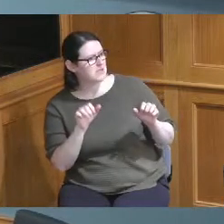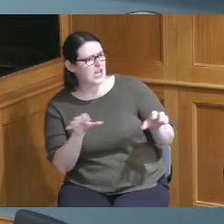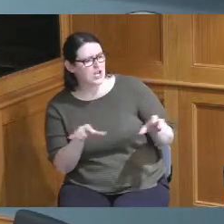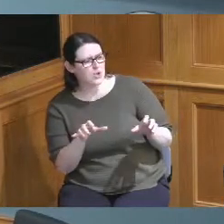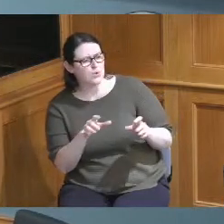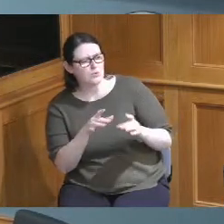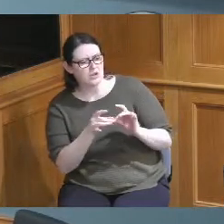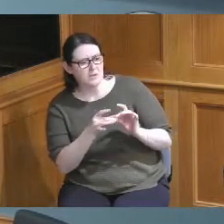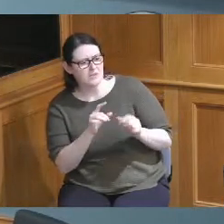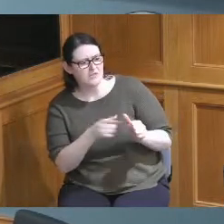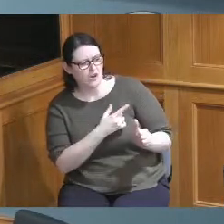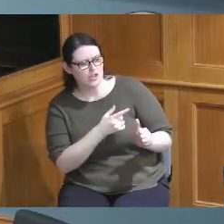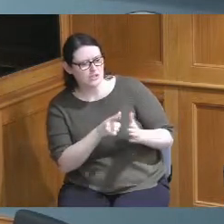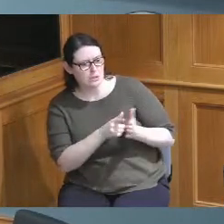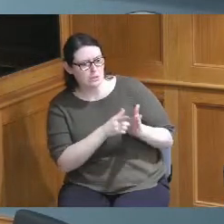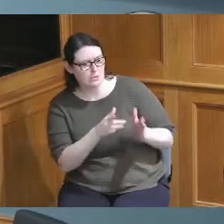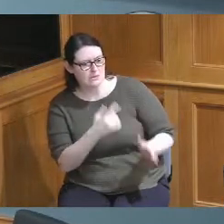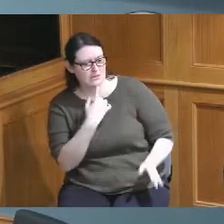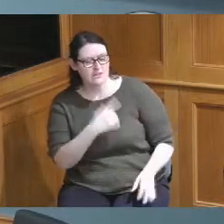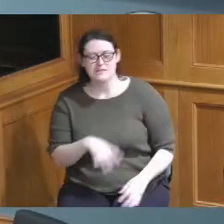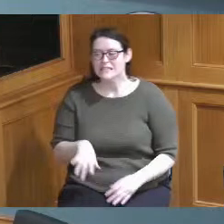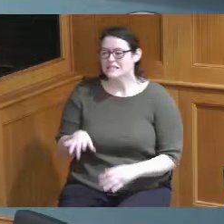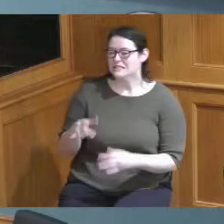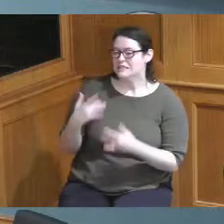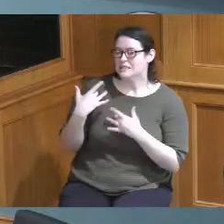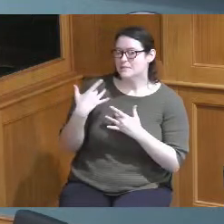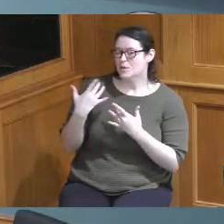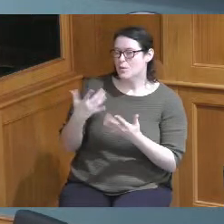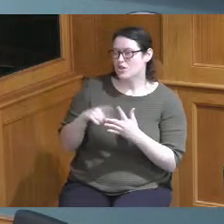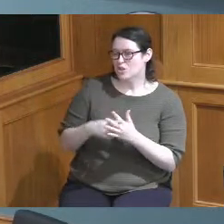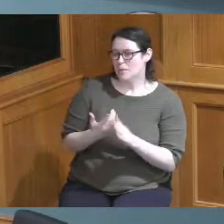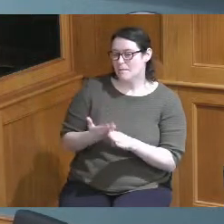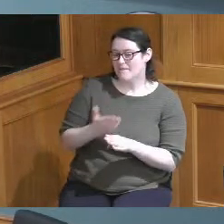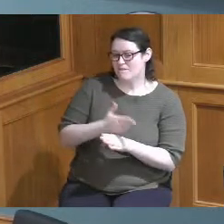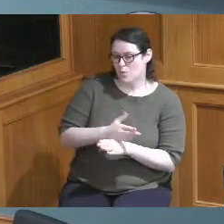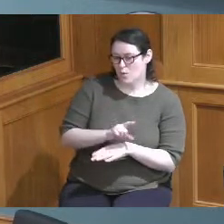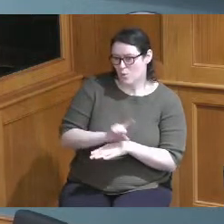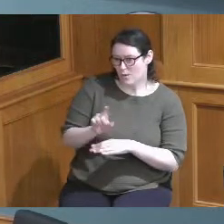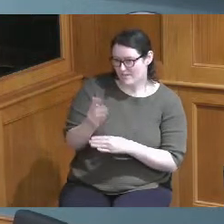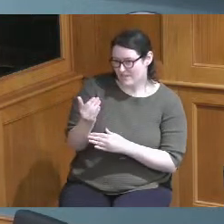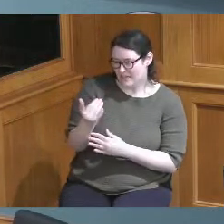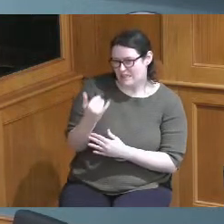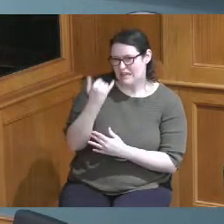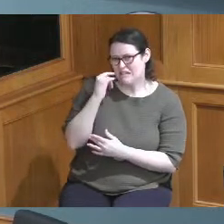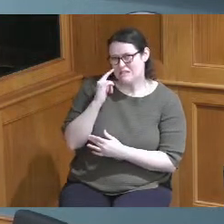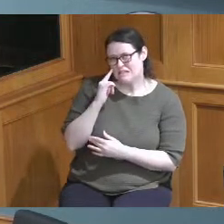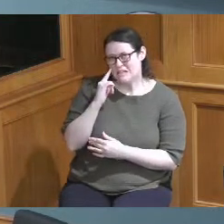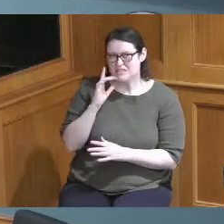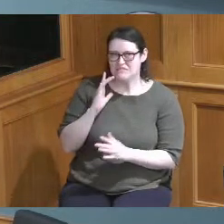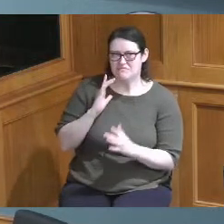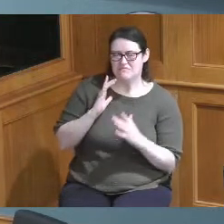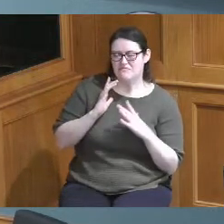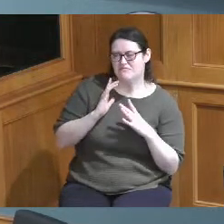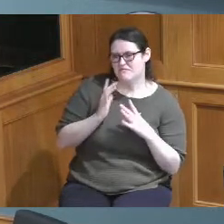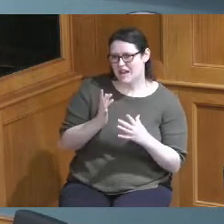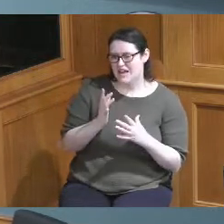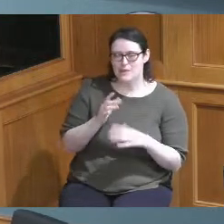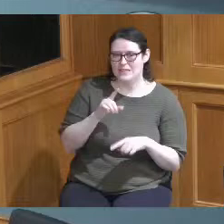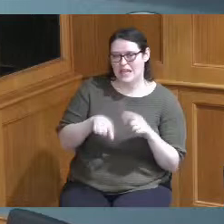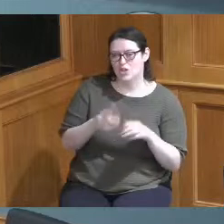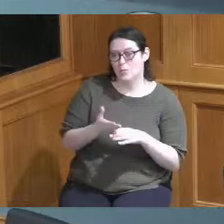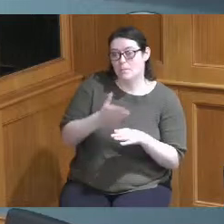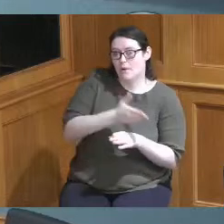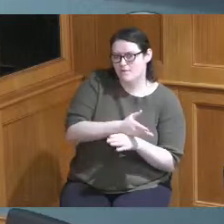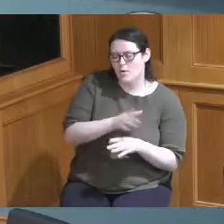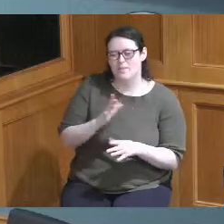Yeah, I think Comments you first? typically still want to start it before 1:15, but I think if the public hearing starts later, that's fine. Fine. Okay,